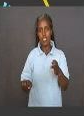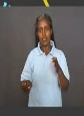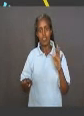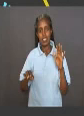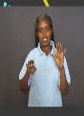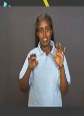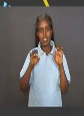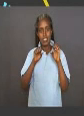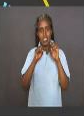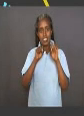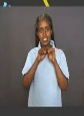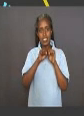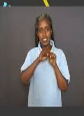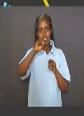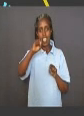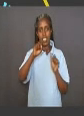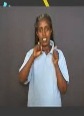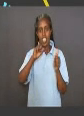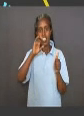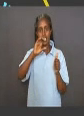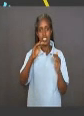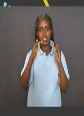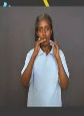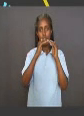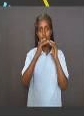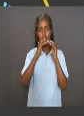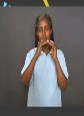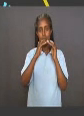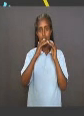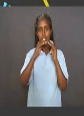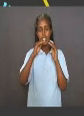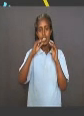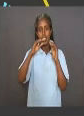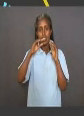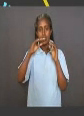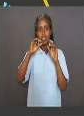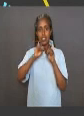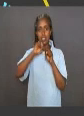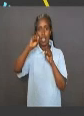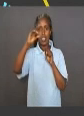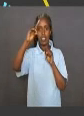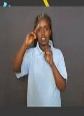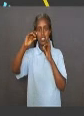Side AC is congruent to side DF.